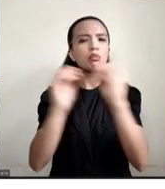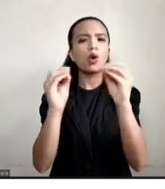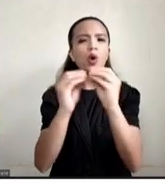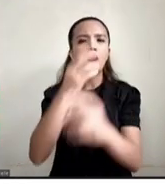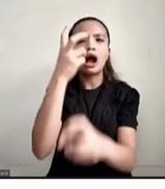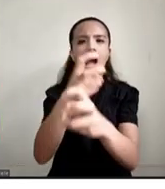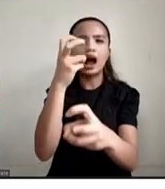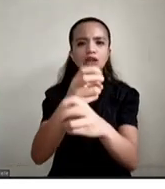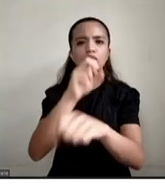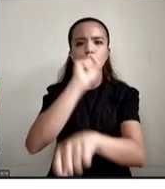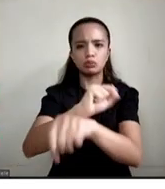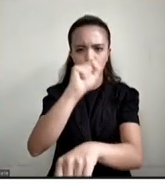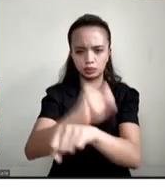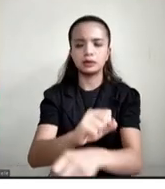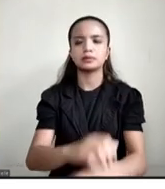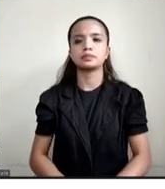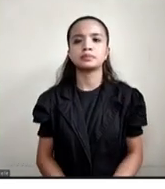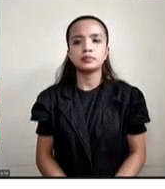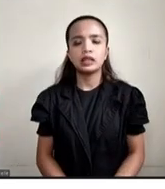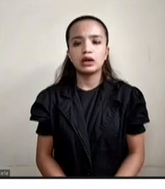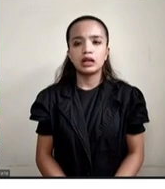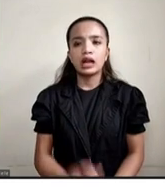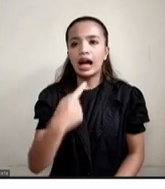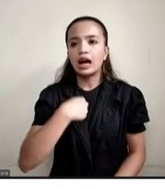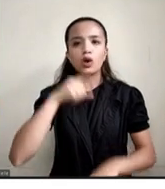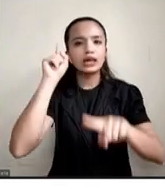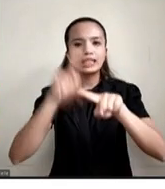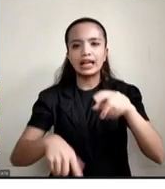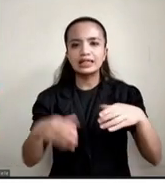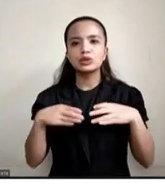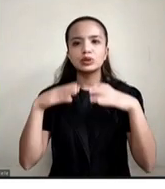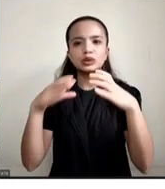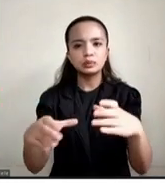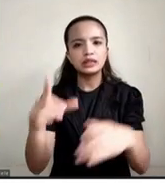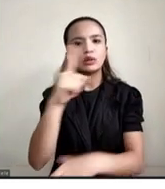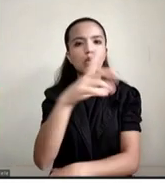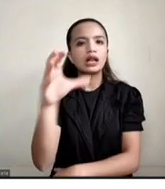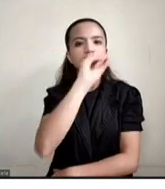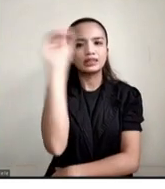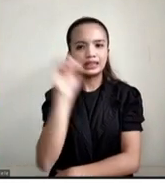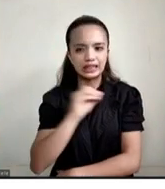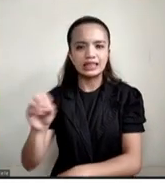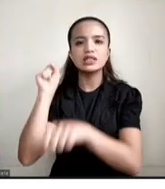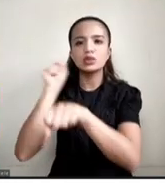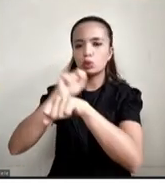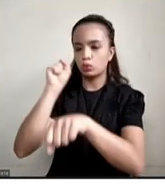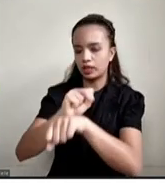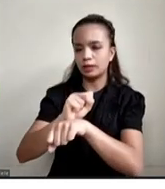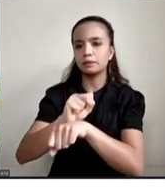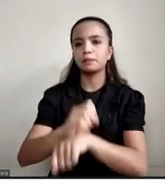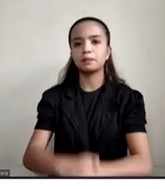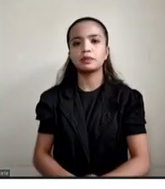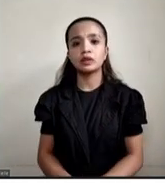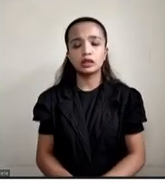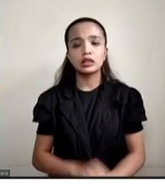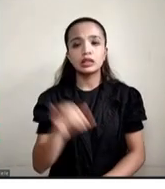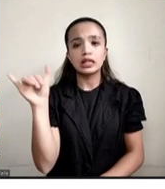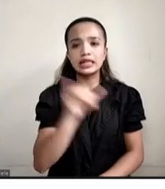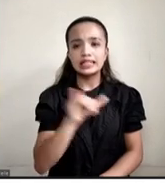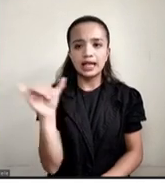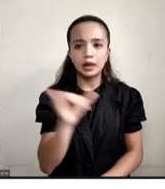And I can't commit 100% dun sa trabaho. Parang